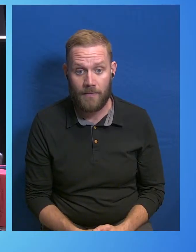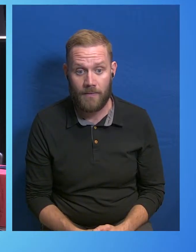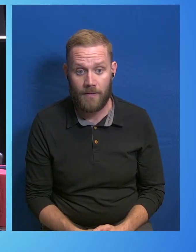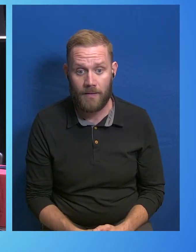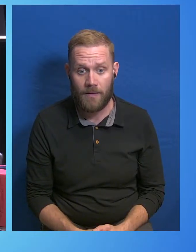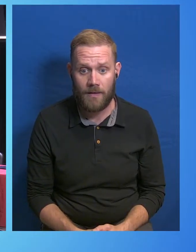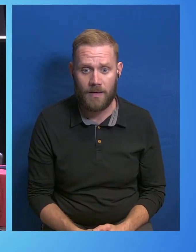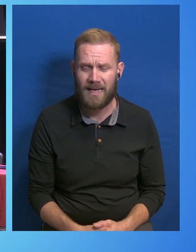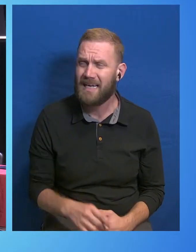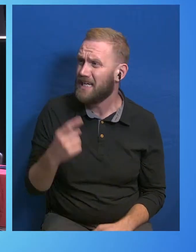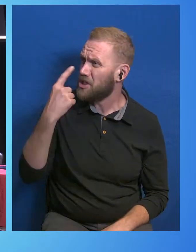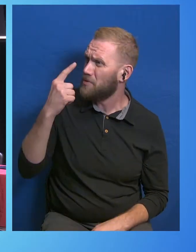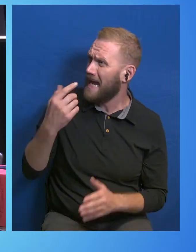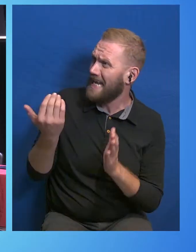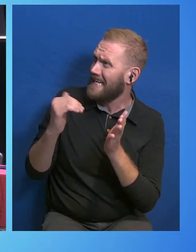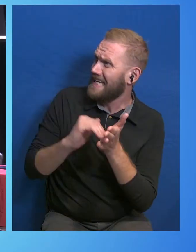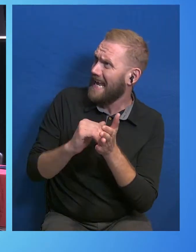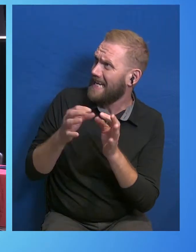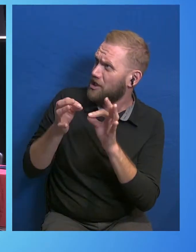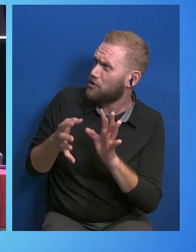Can you say that again, interpreter?